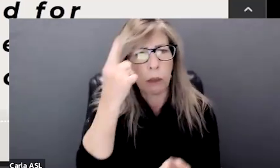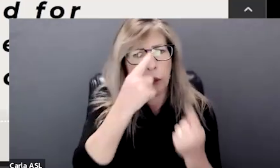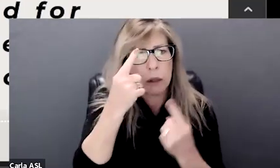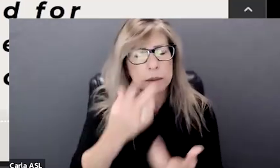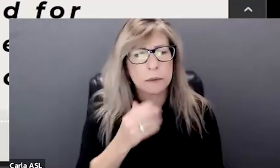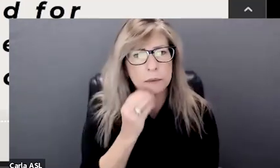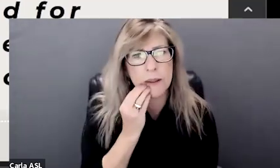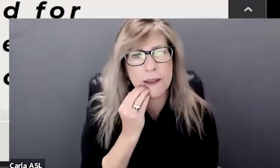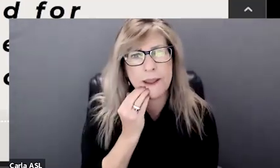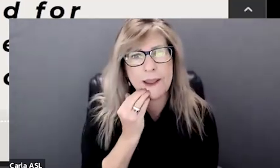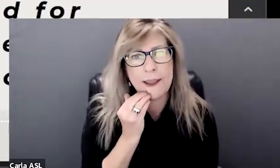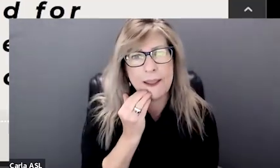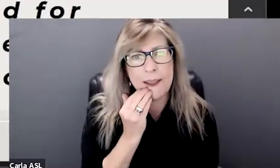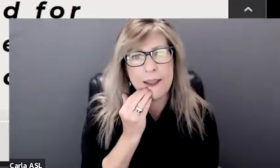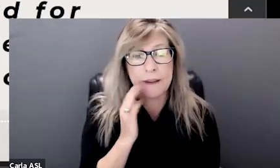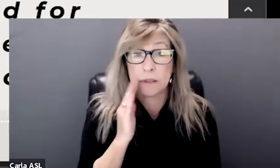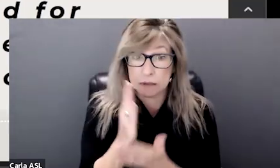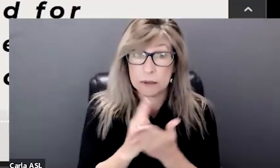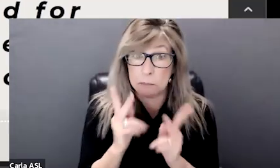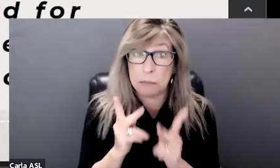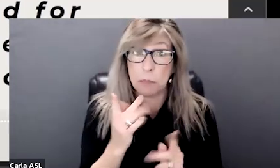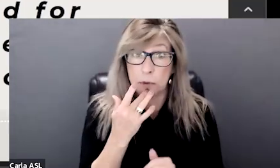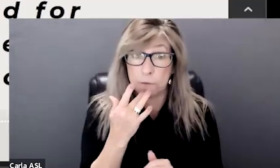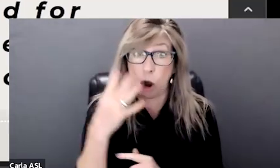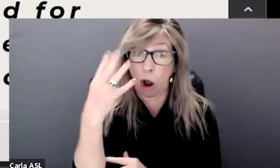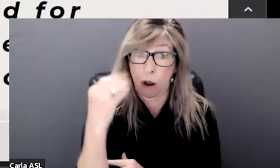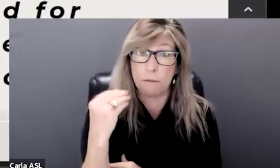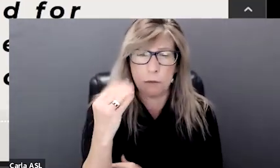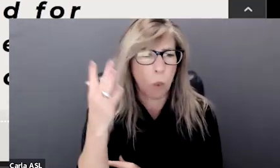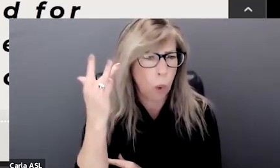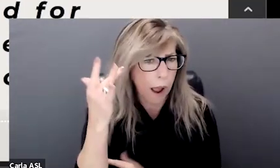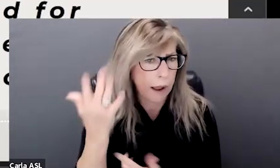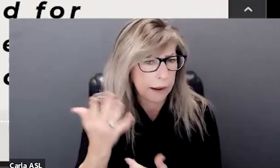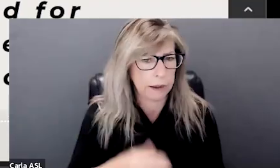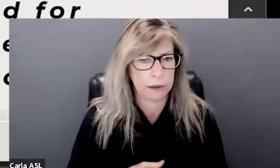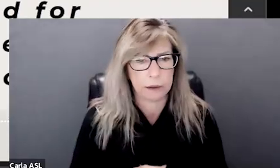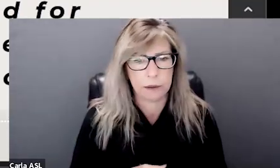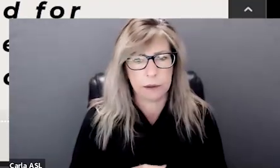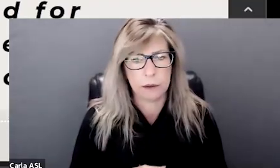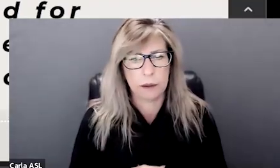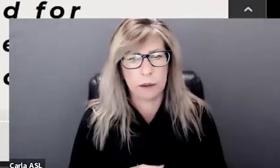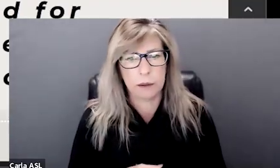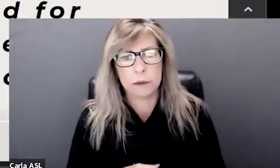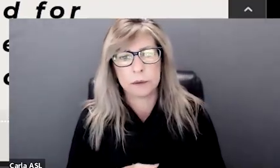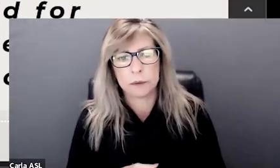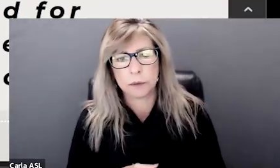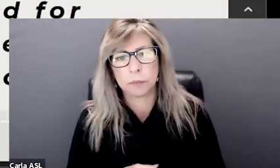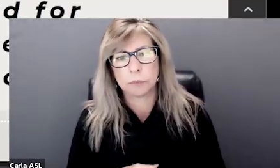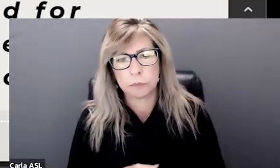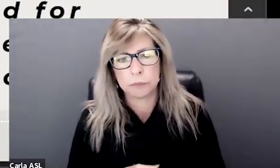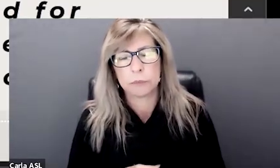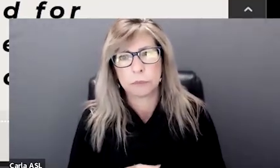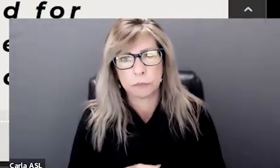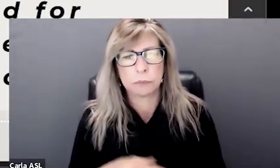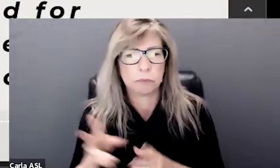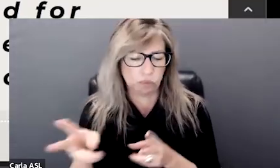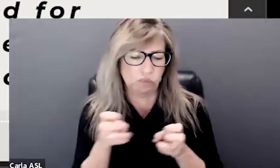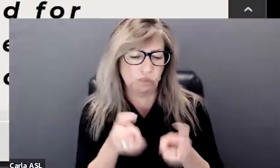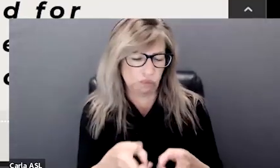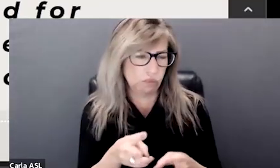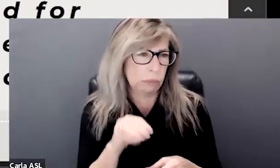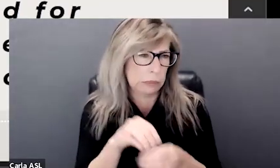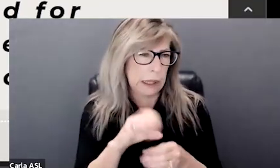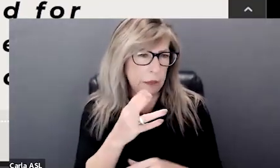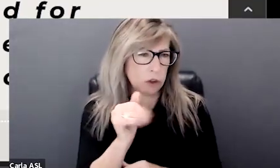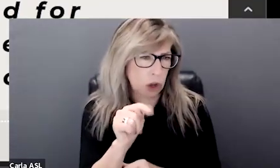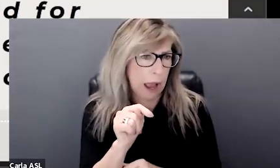Why do some people want their camera off? Mm-hmm. That both the scenario and the question is in the chat for those that it